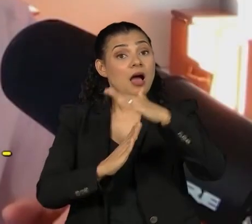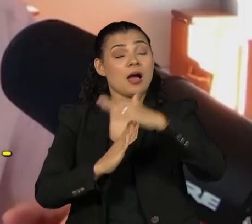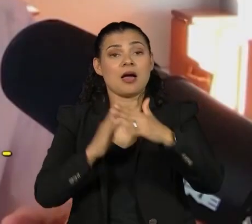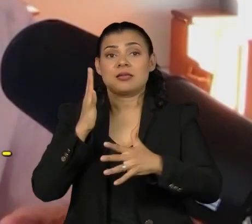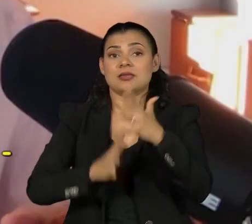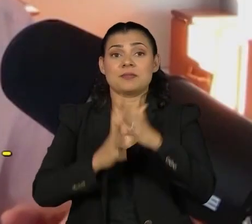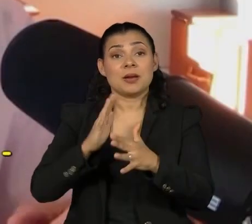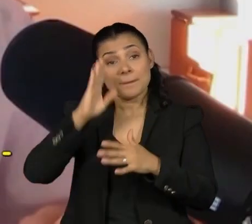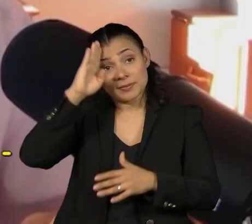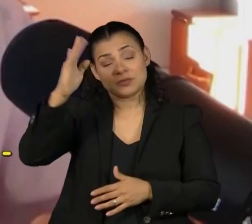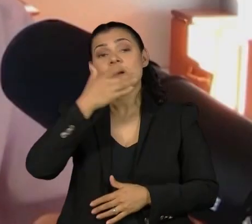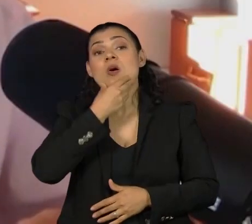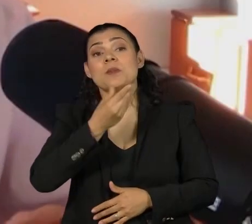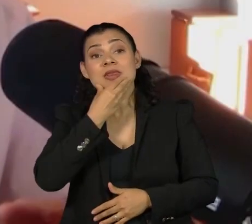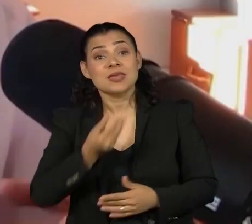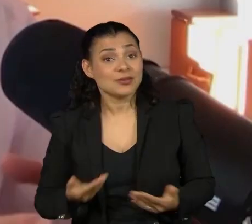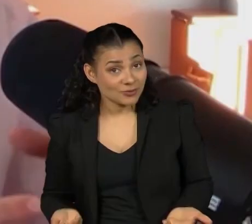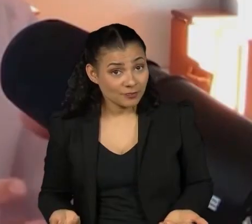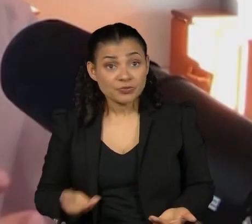not turning into men.